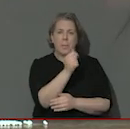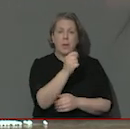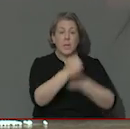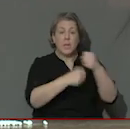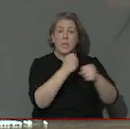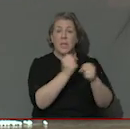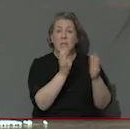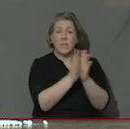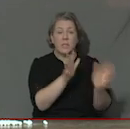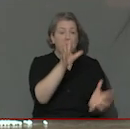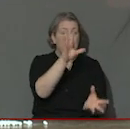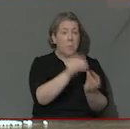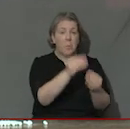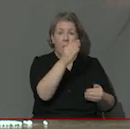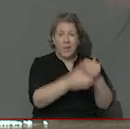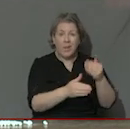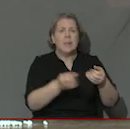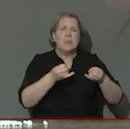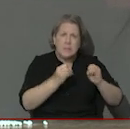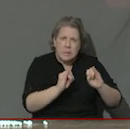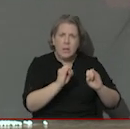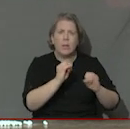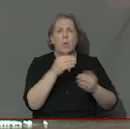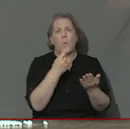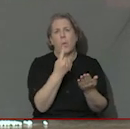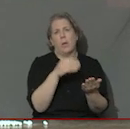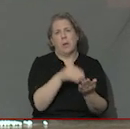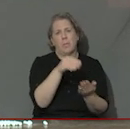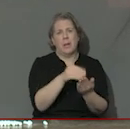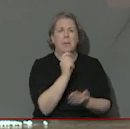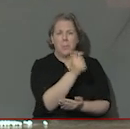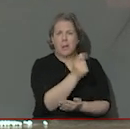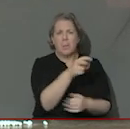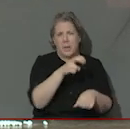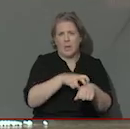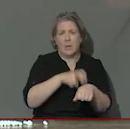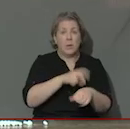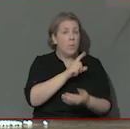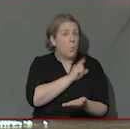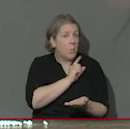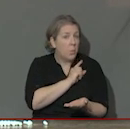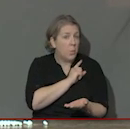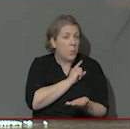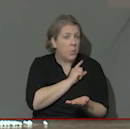will still owe a million rand, more or less. Why?